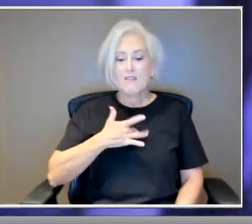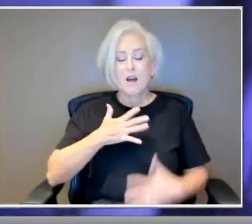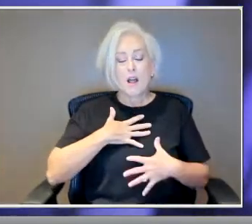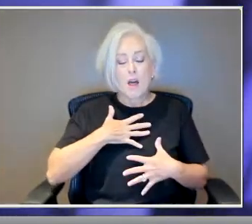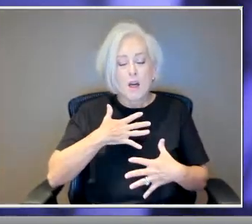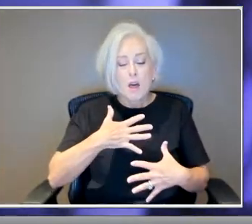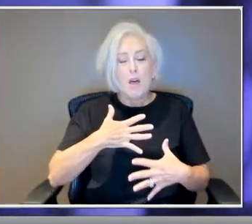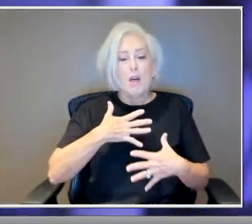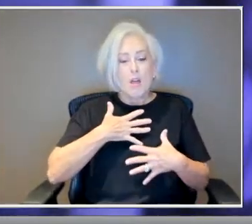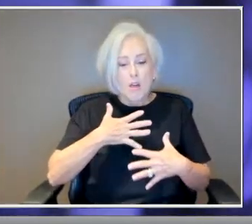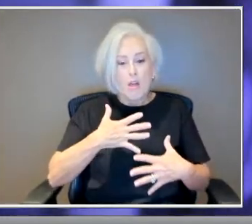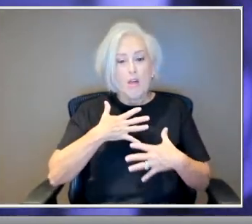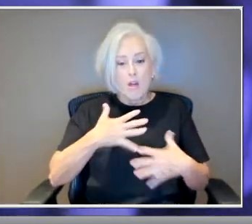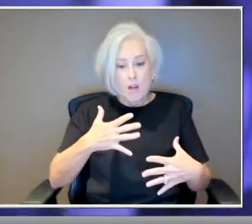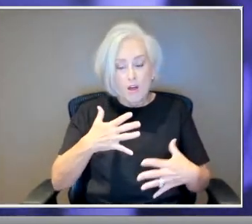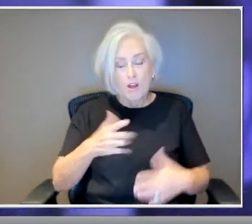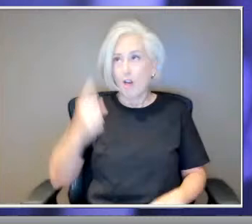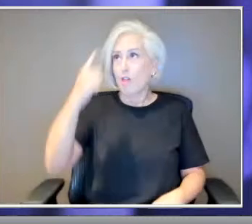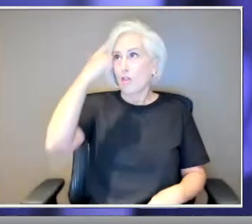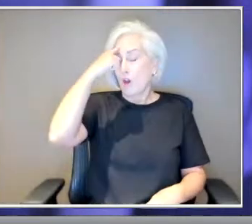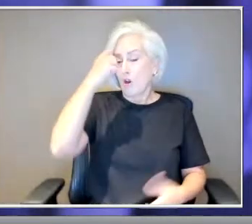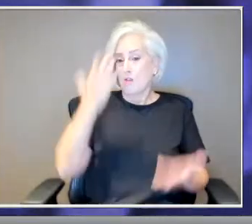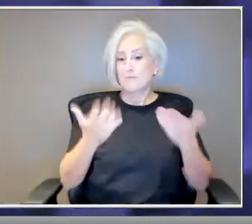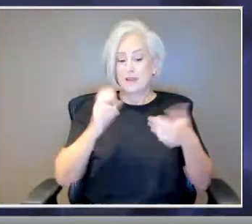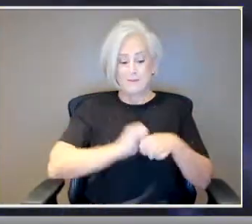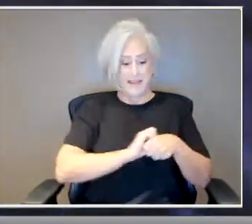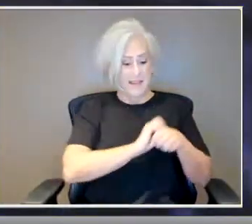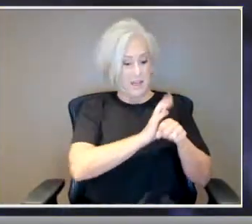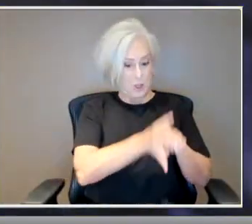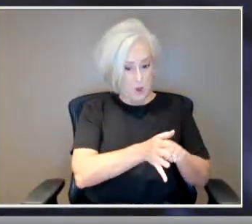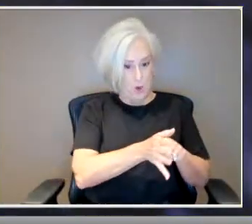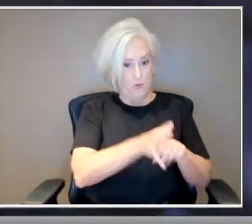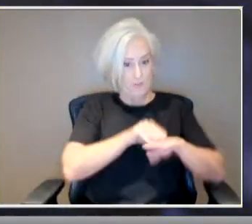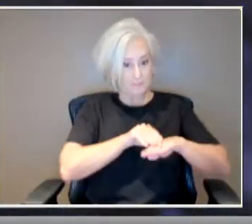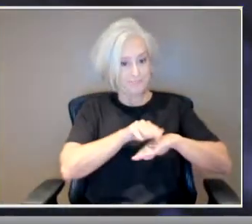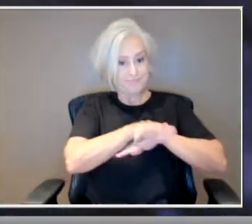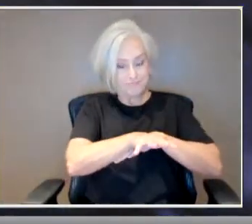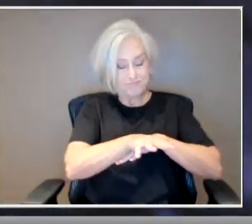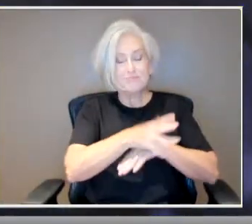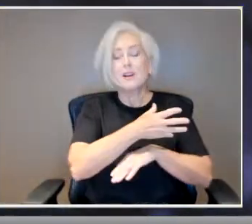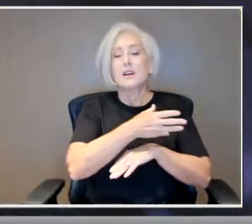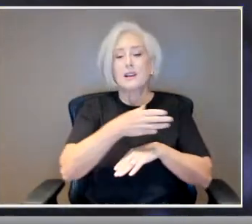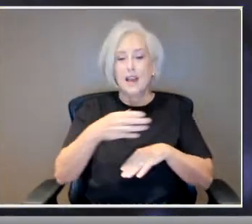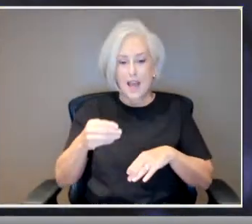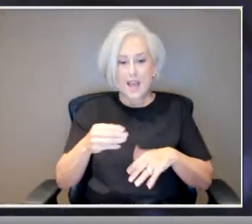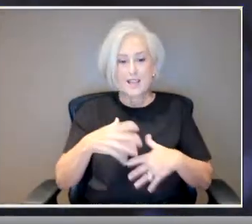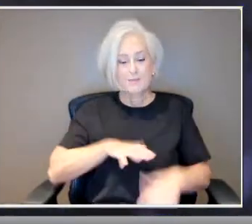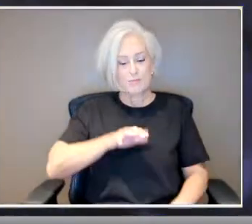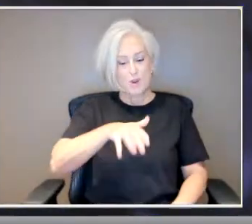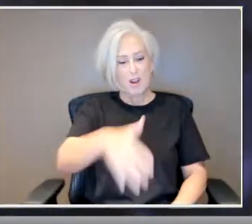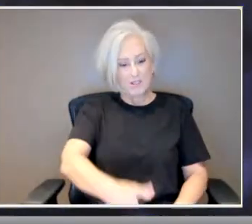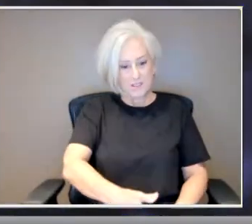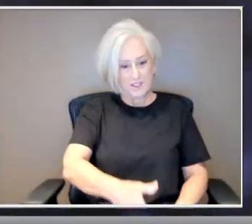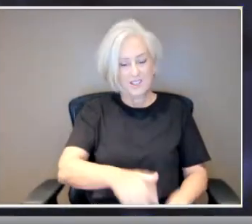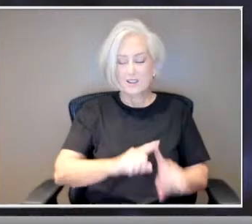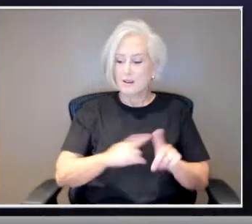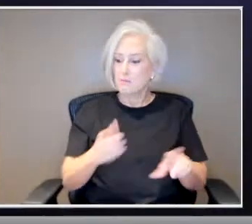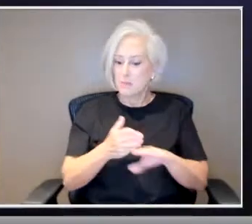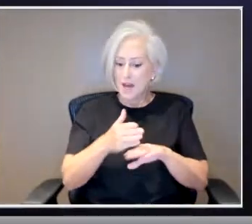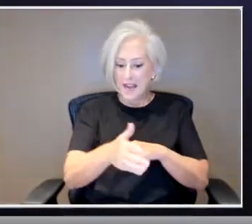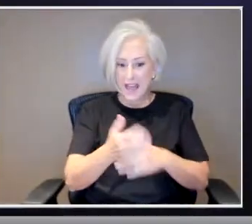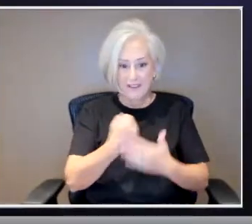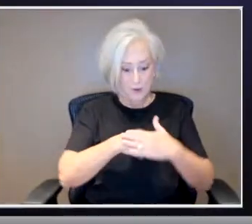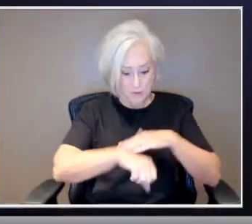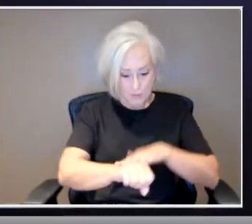and then pneumonia just a few months before her pregnancy. But immediately after giving birth, she felt so terrible,